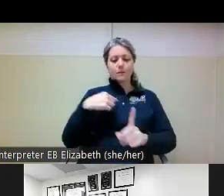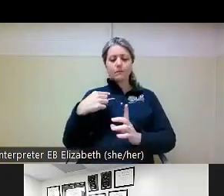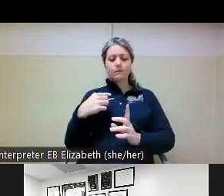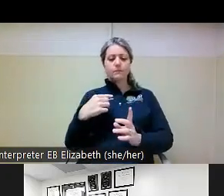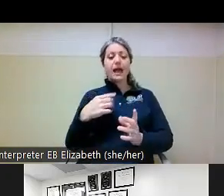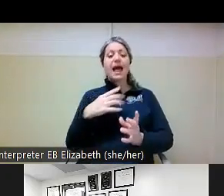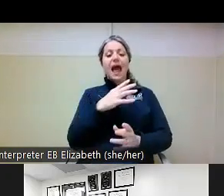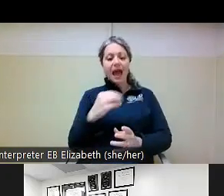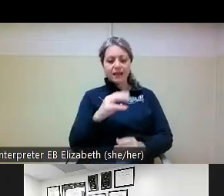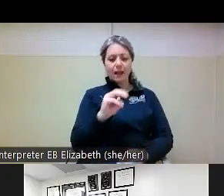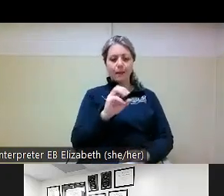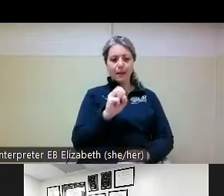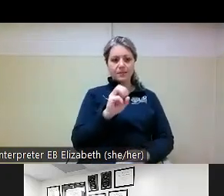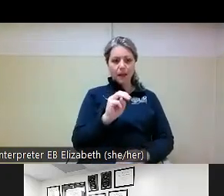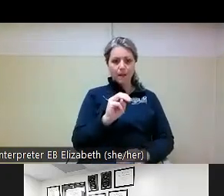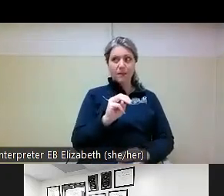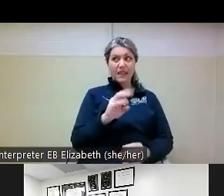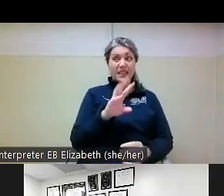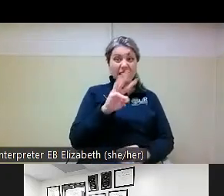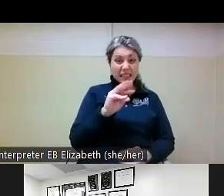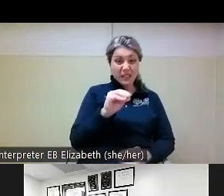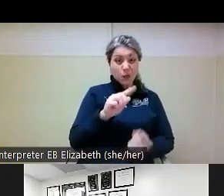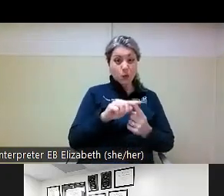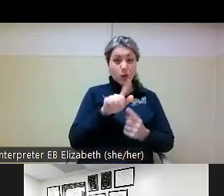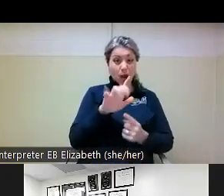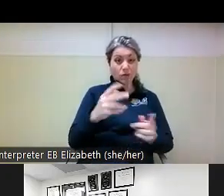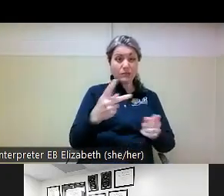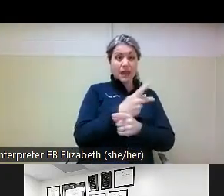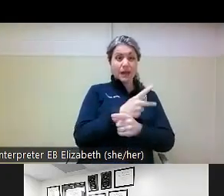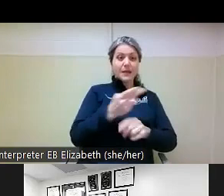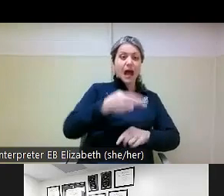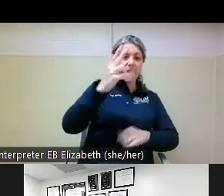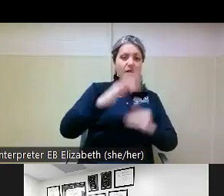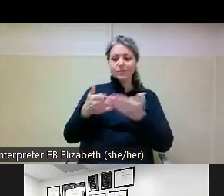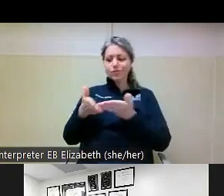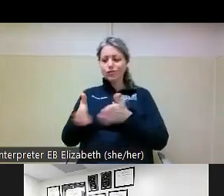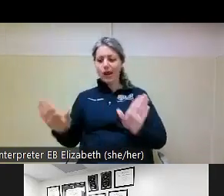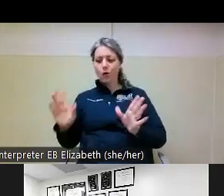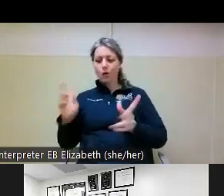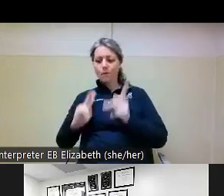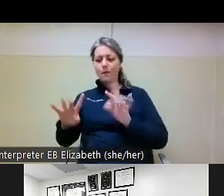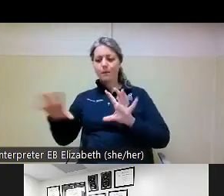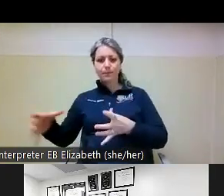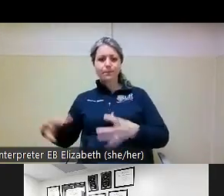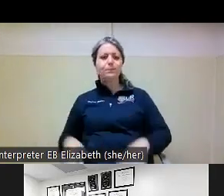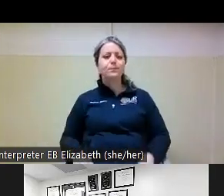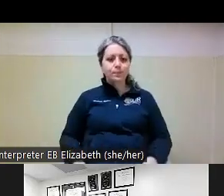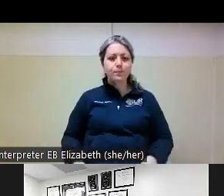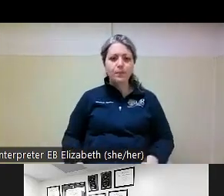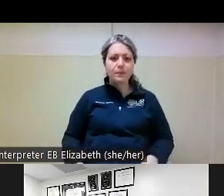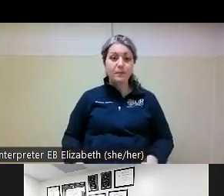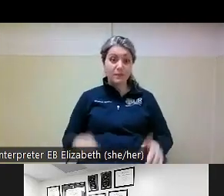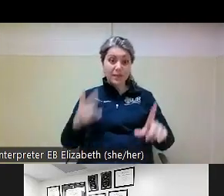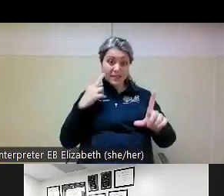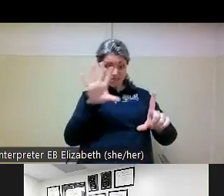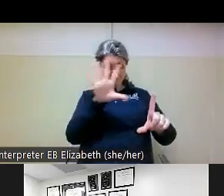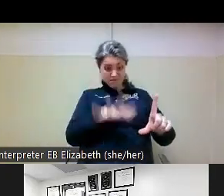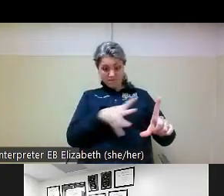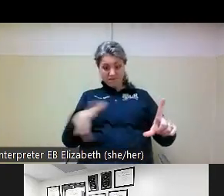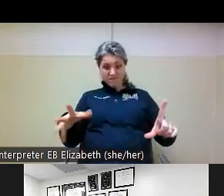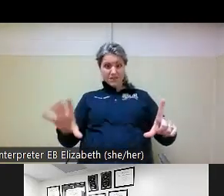of upwards of 60 to 100 times higher than the general population. And what you can see on this chart is that there's